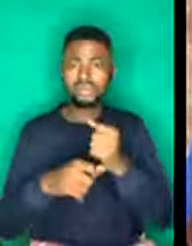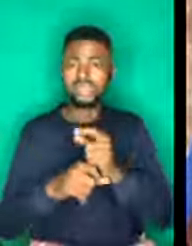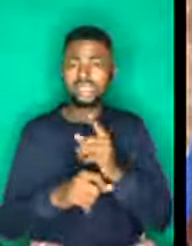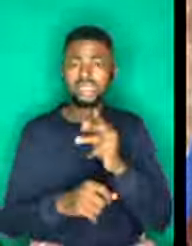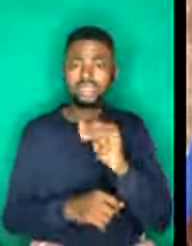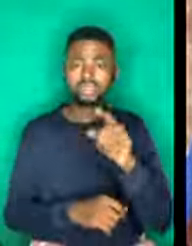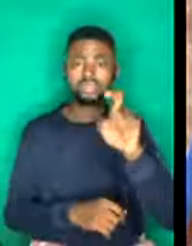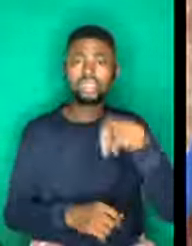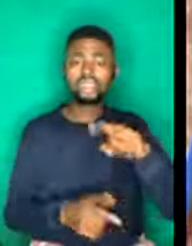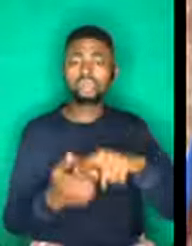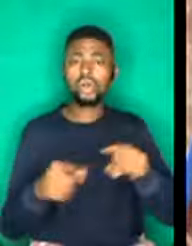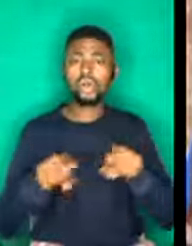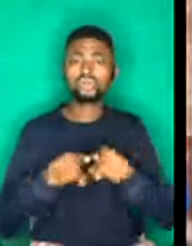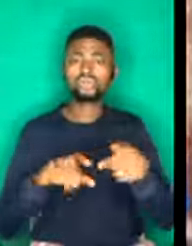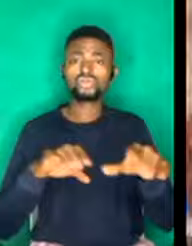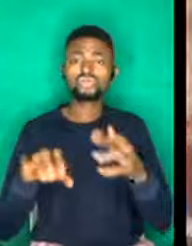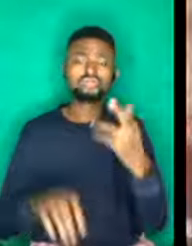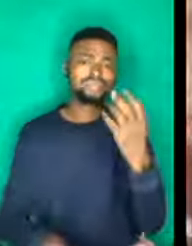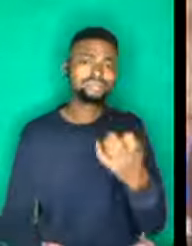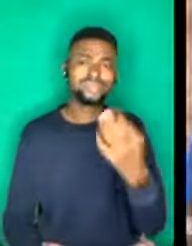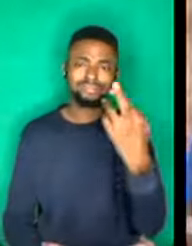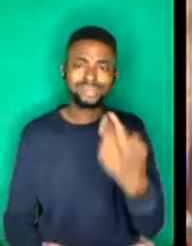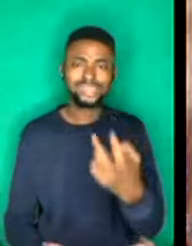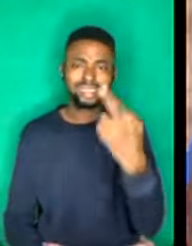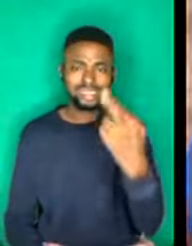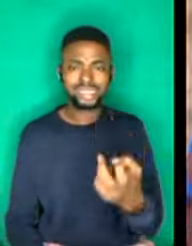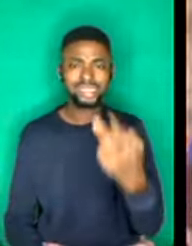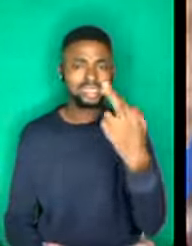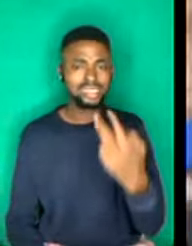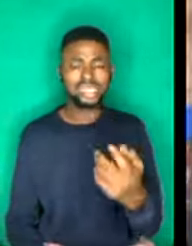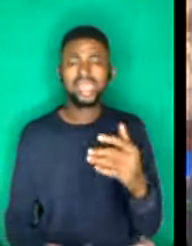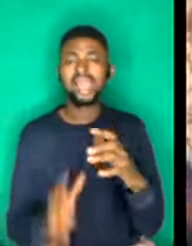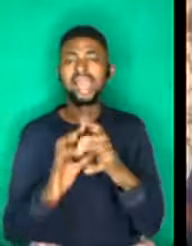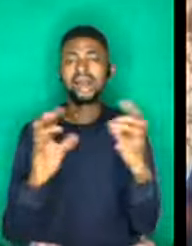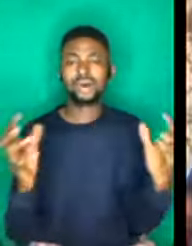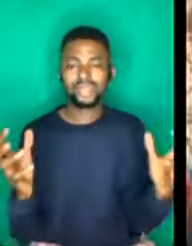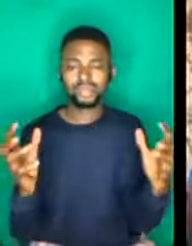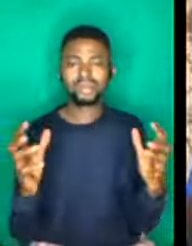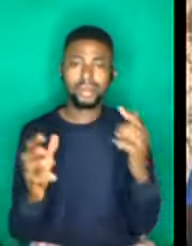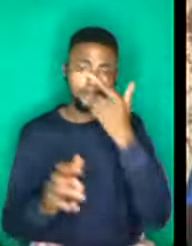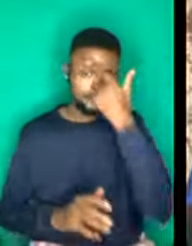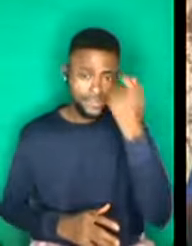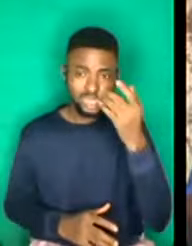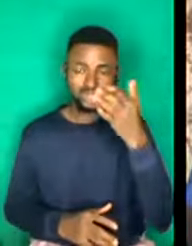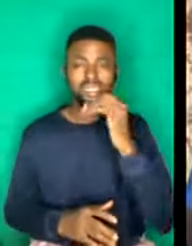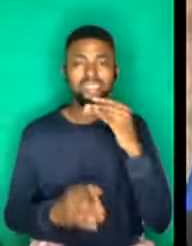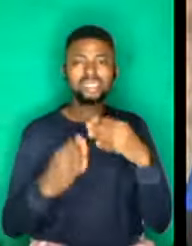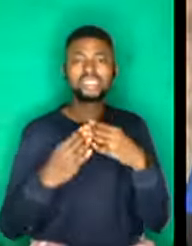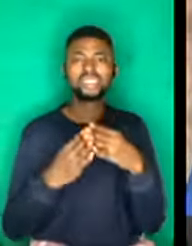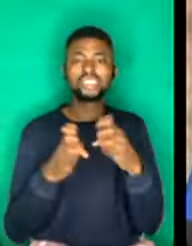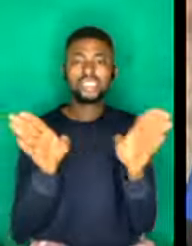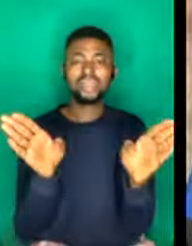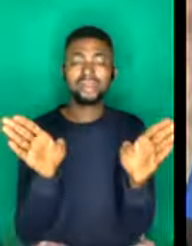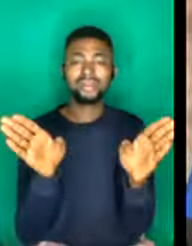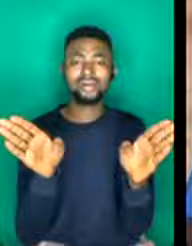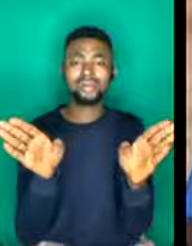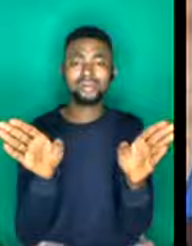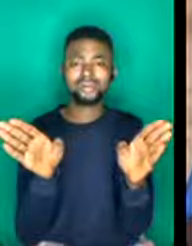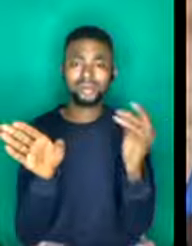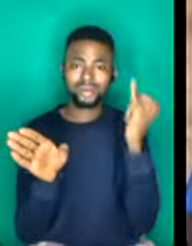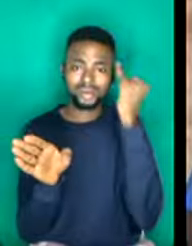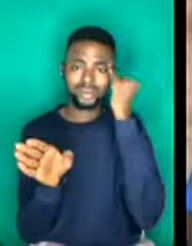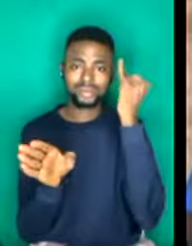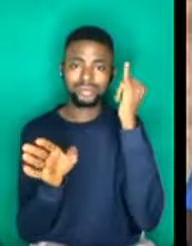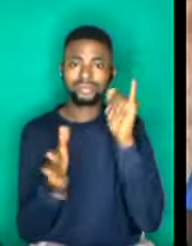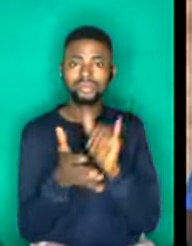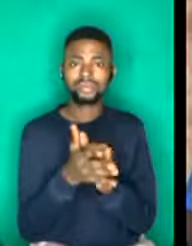too, because of course there's a general thing that they tend to not